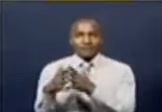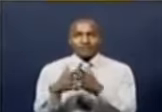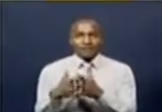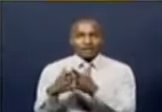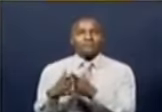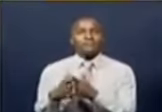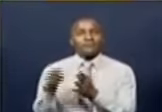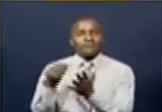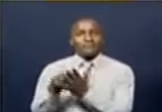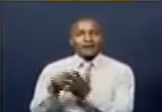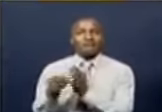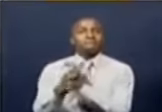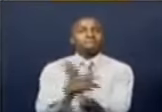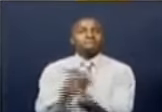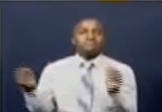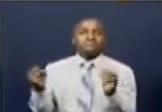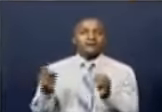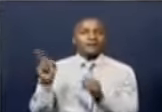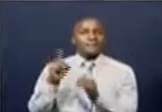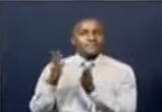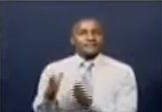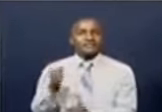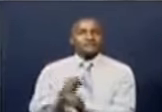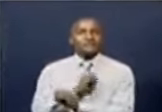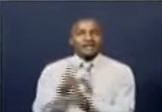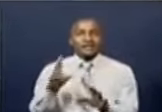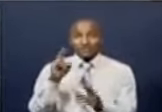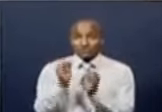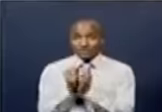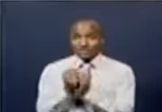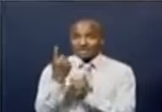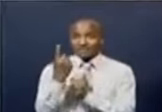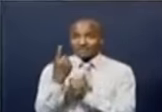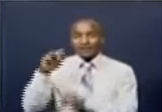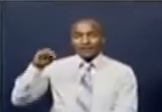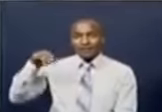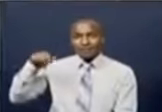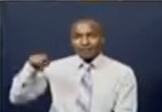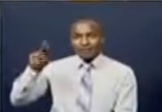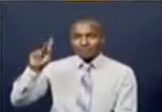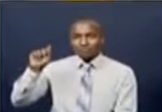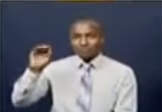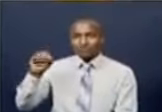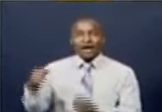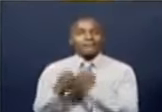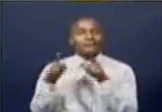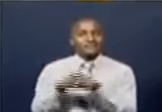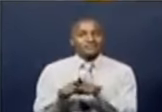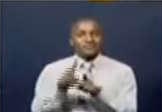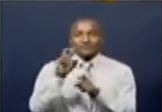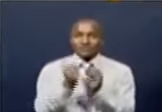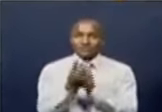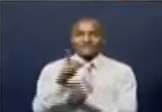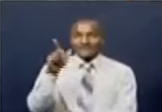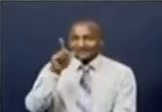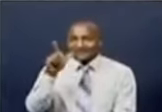money. The minister didn't do anything. It happened in 2011 in Maputo. It happened again in 2012 in London, in the